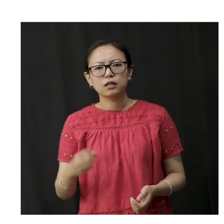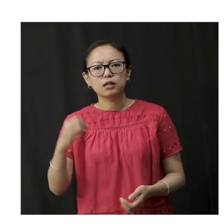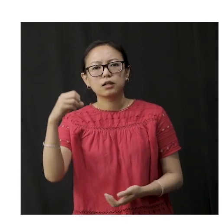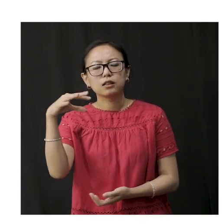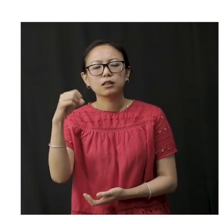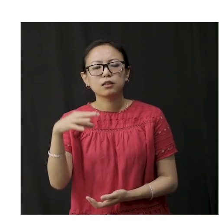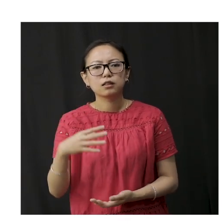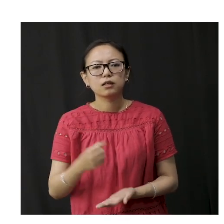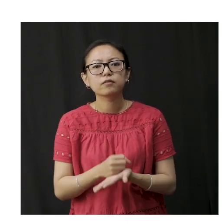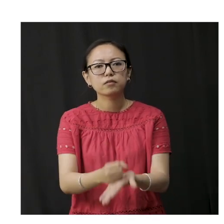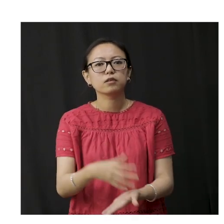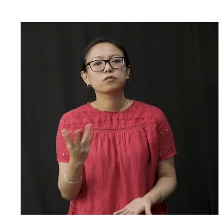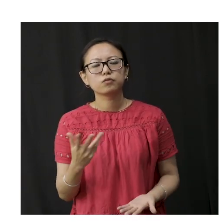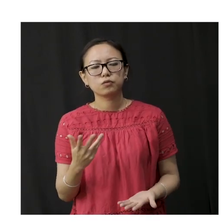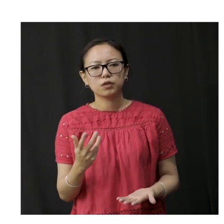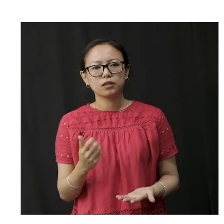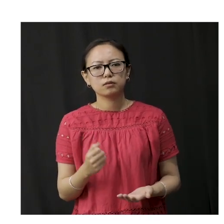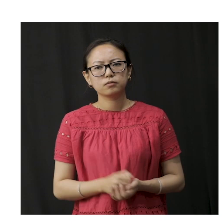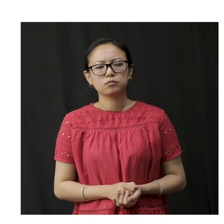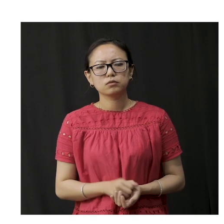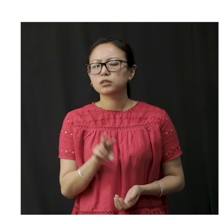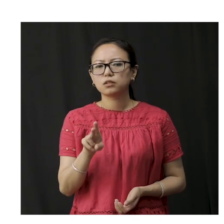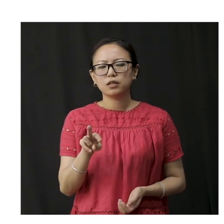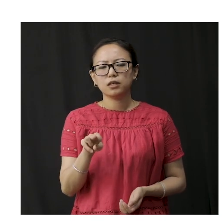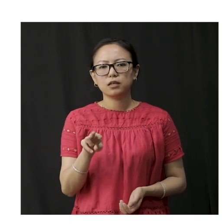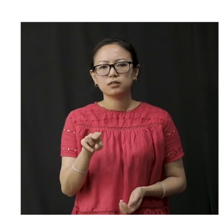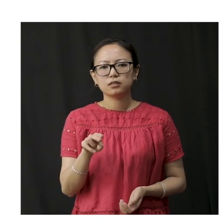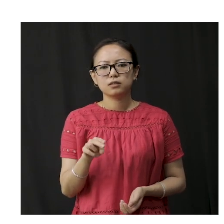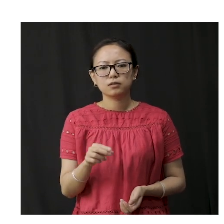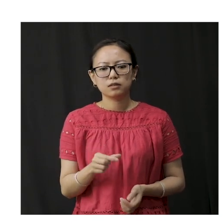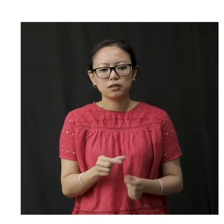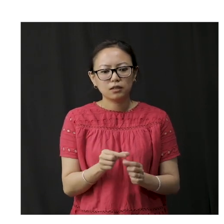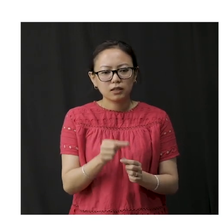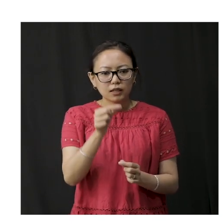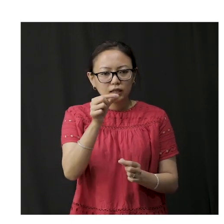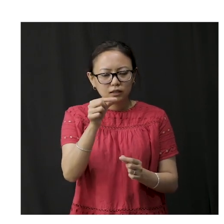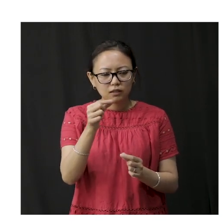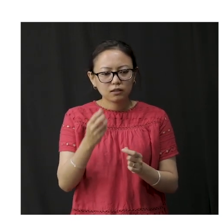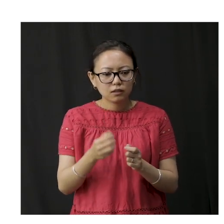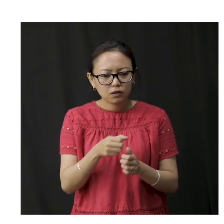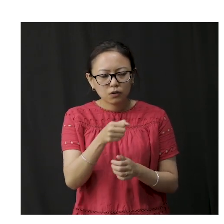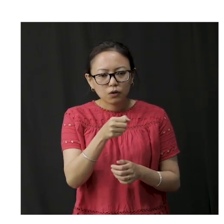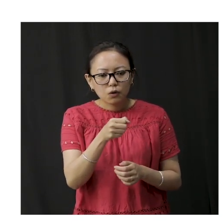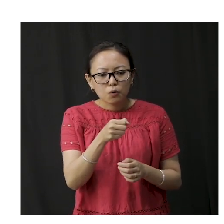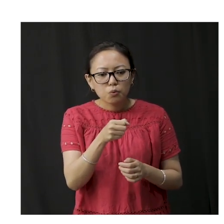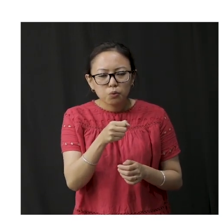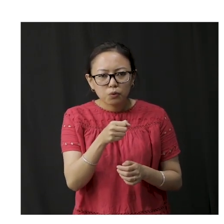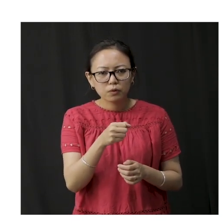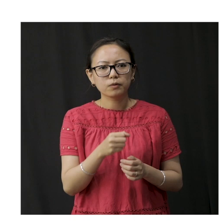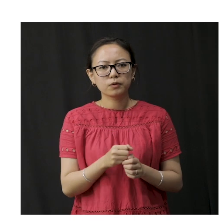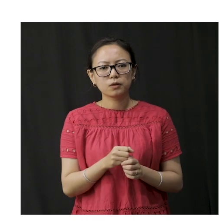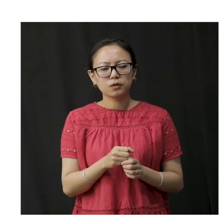more example that gives us light. For example, the candle. A candle, it gives us light,